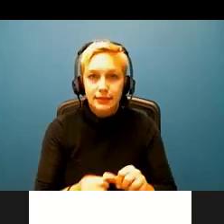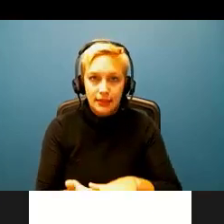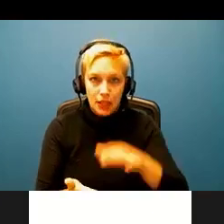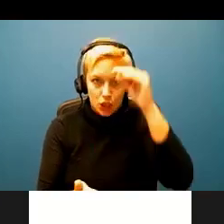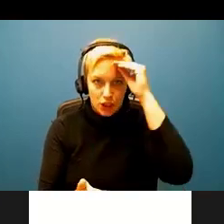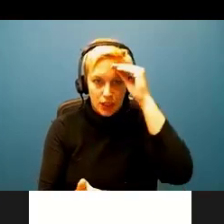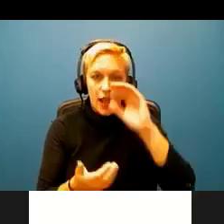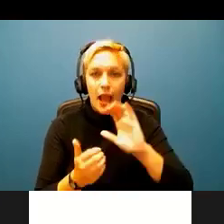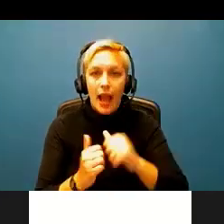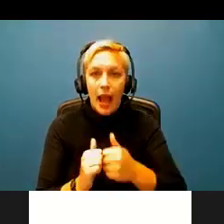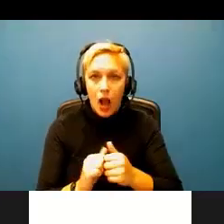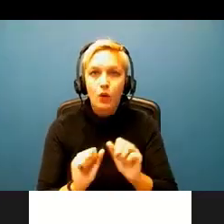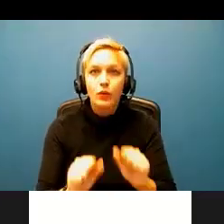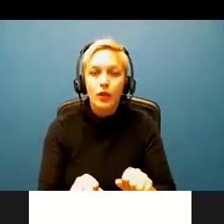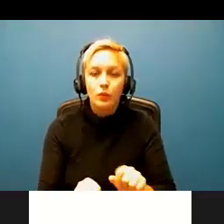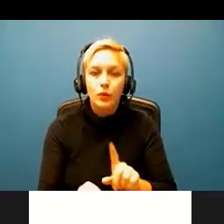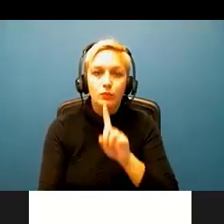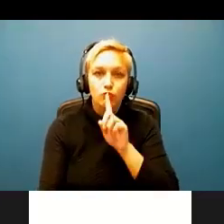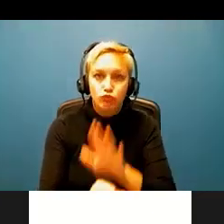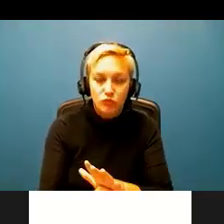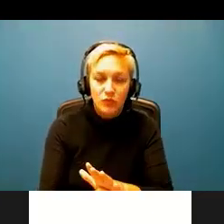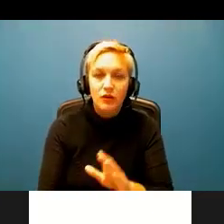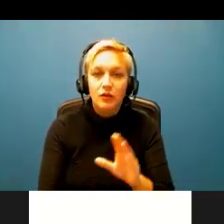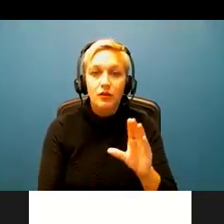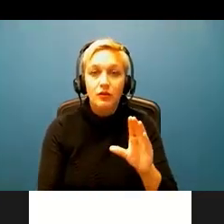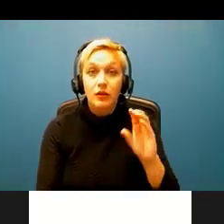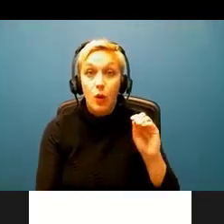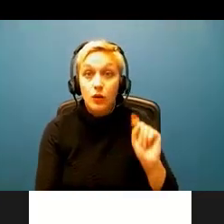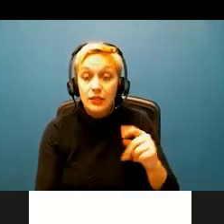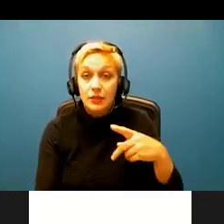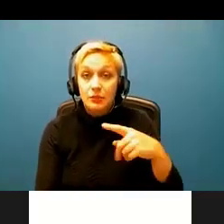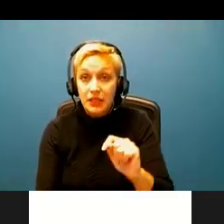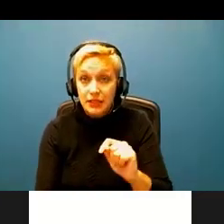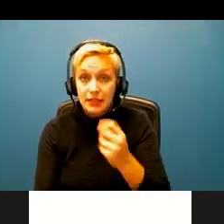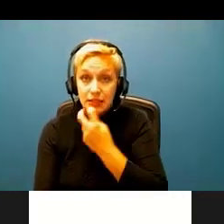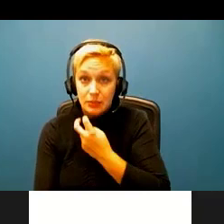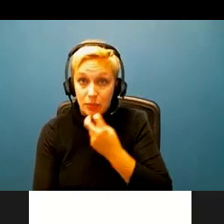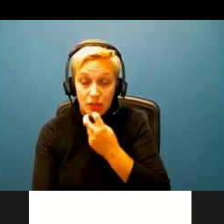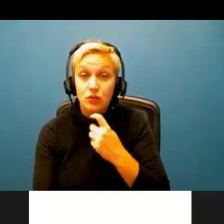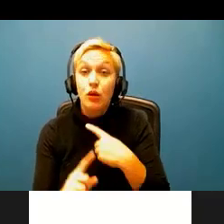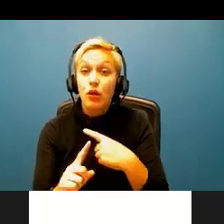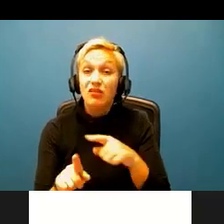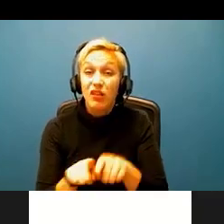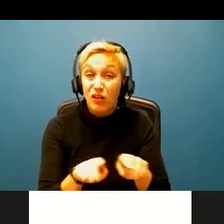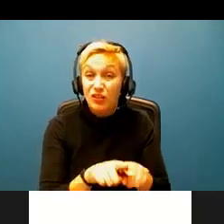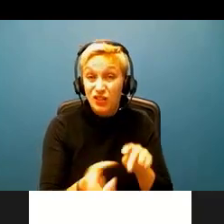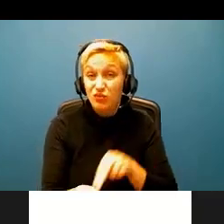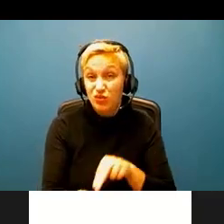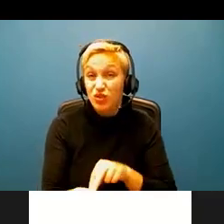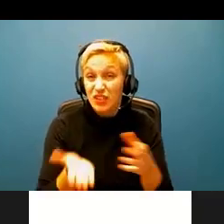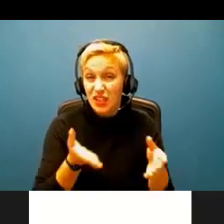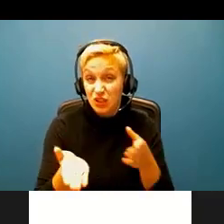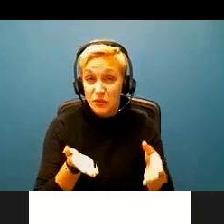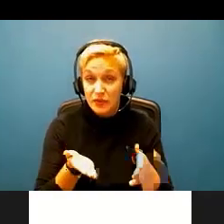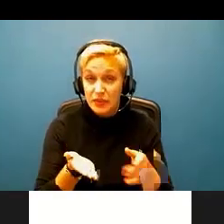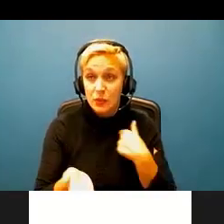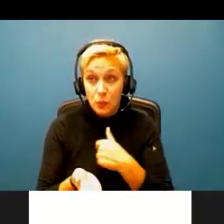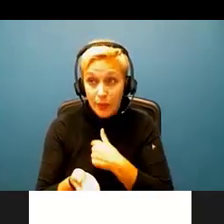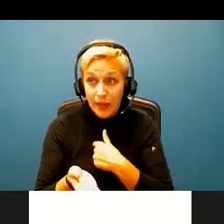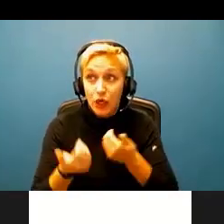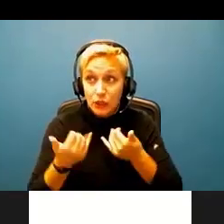OT, PT, and speech as related services, and possibly even nursing services, and not